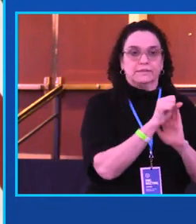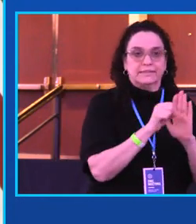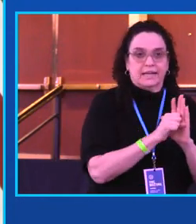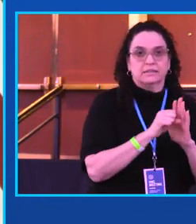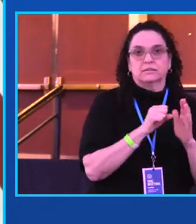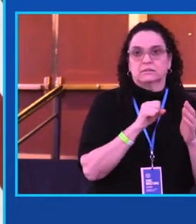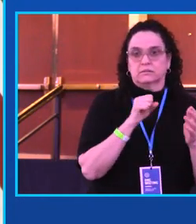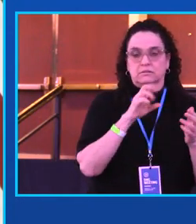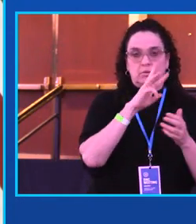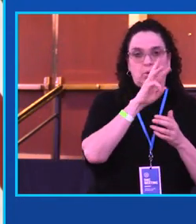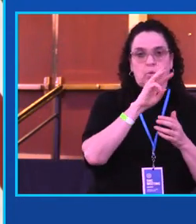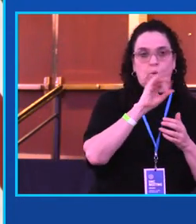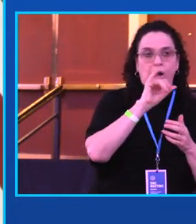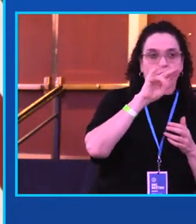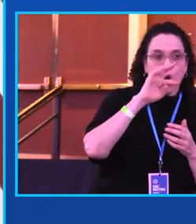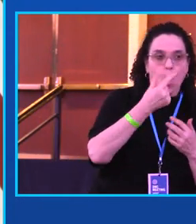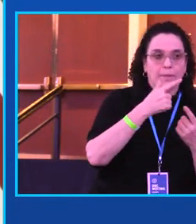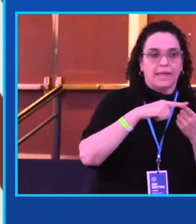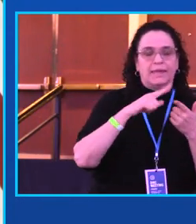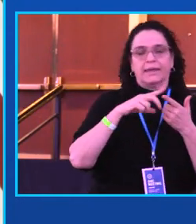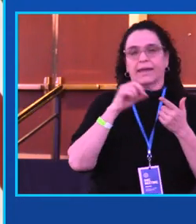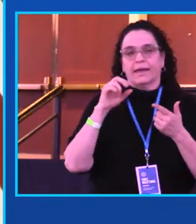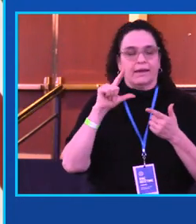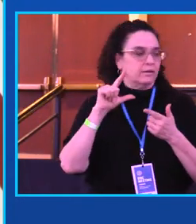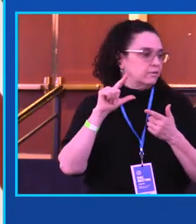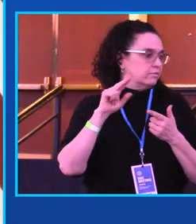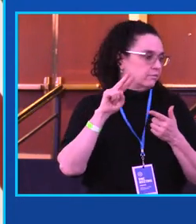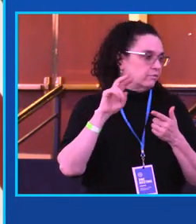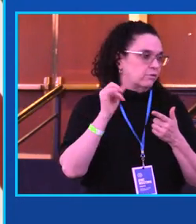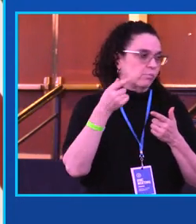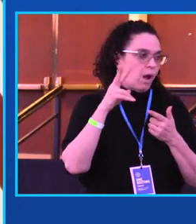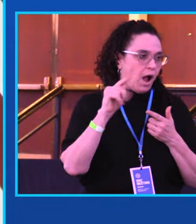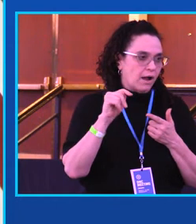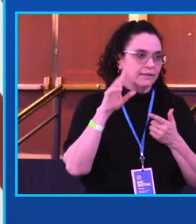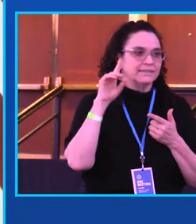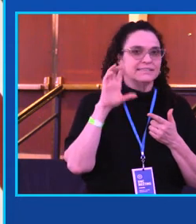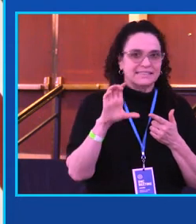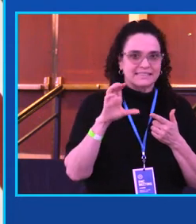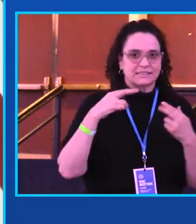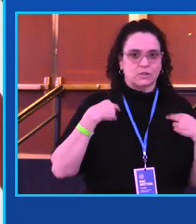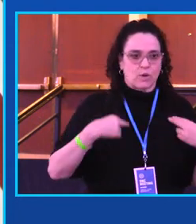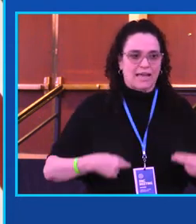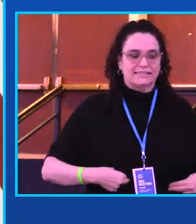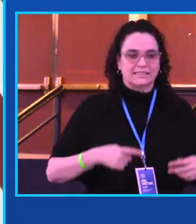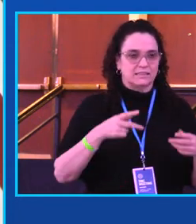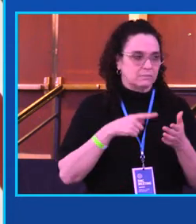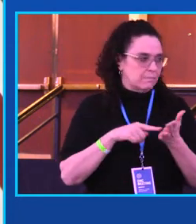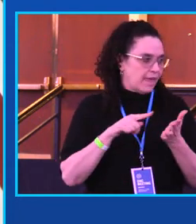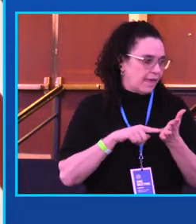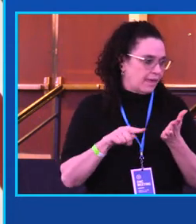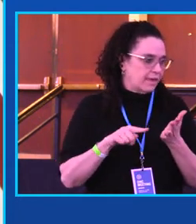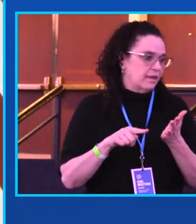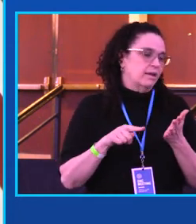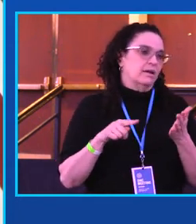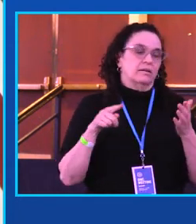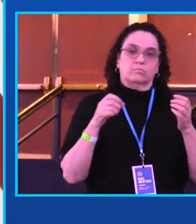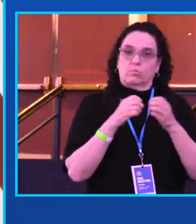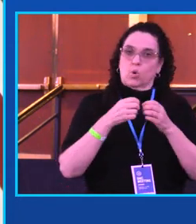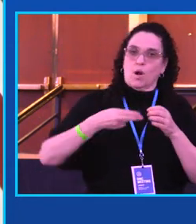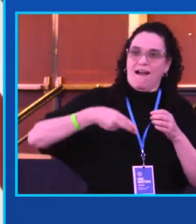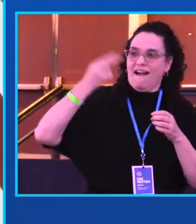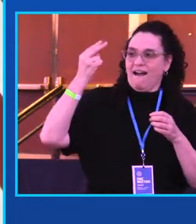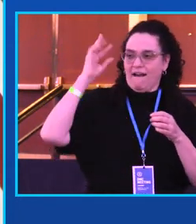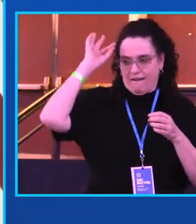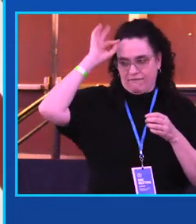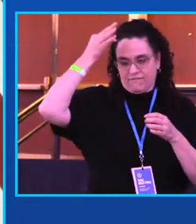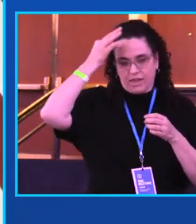Wyoming and Vermont. DC residents pay higher federal taxes